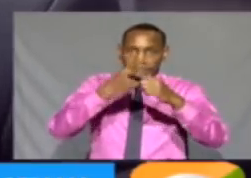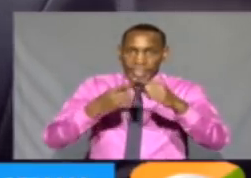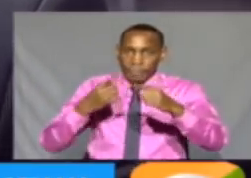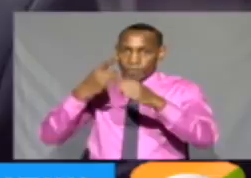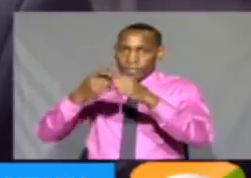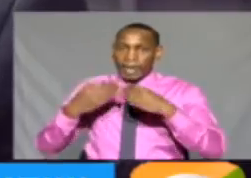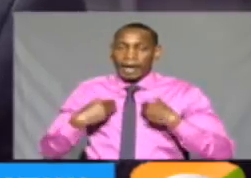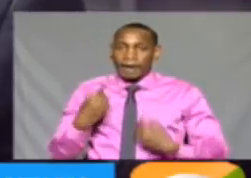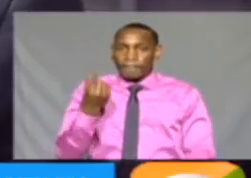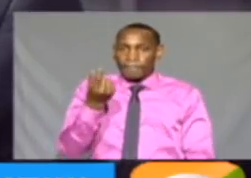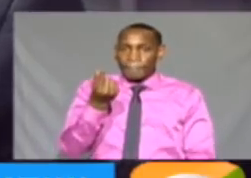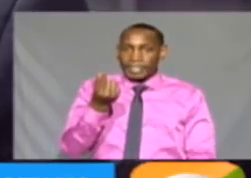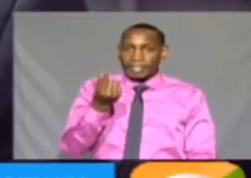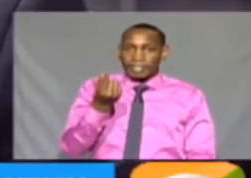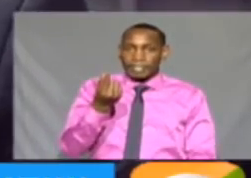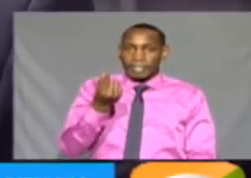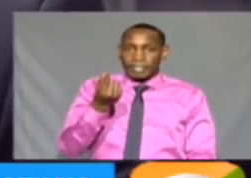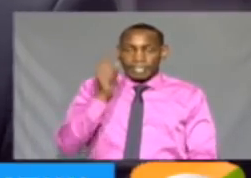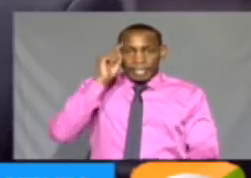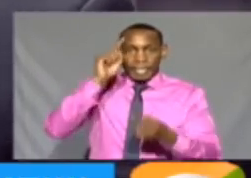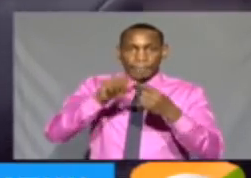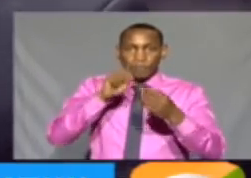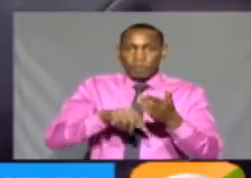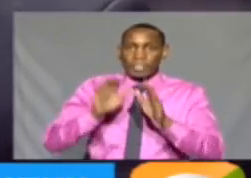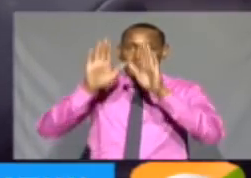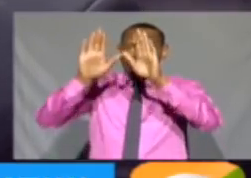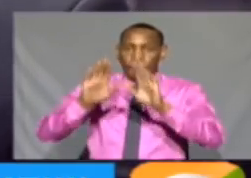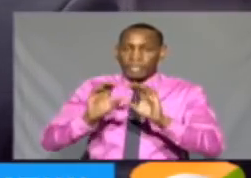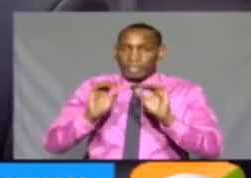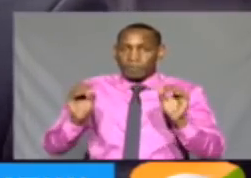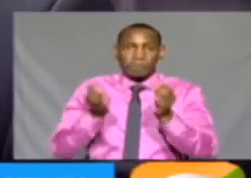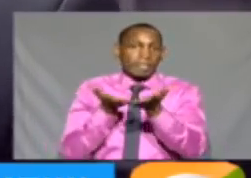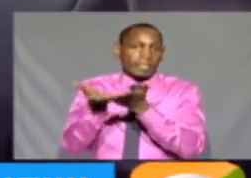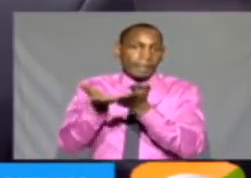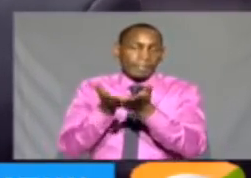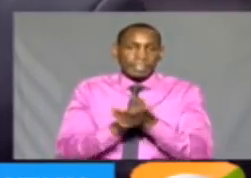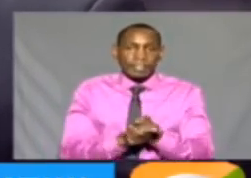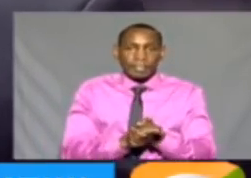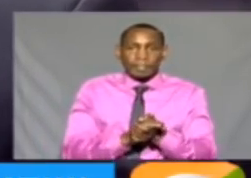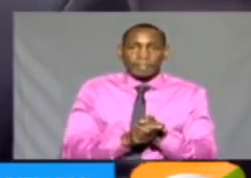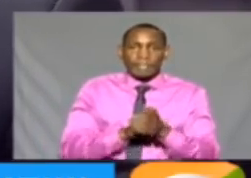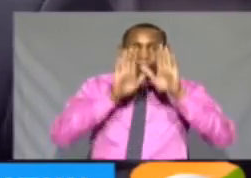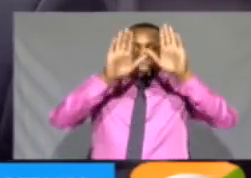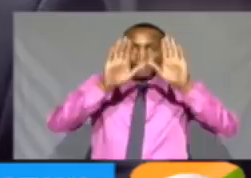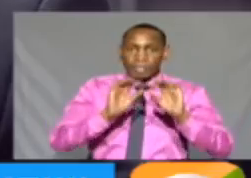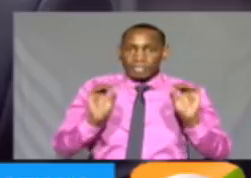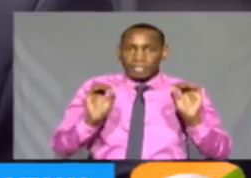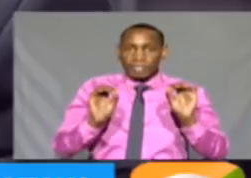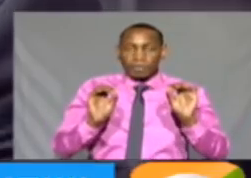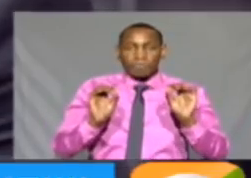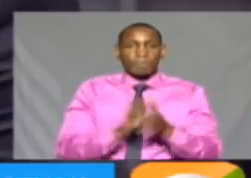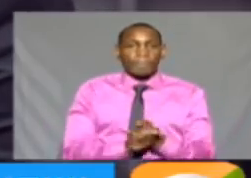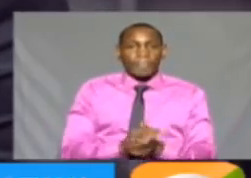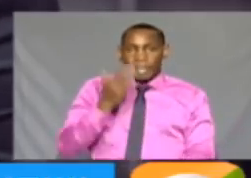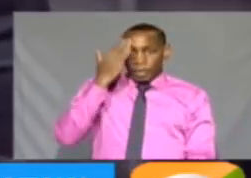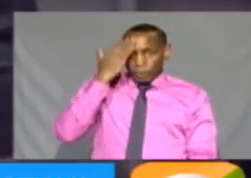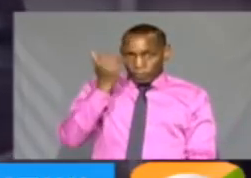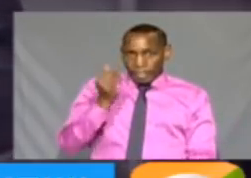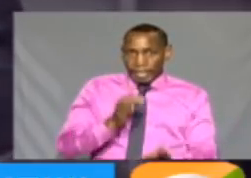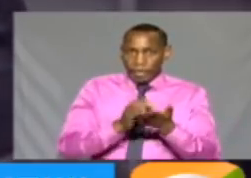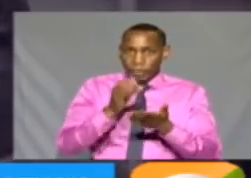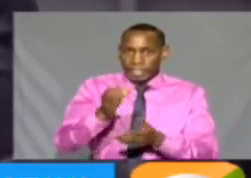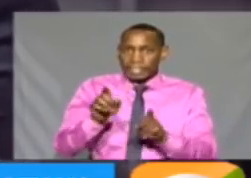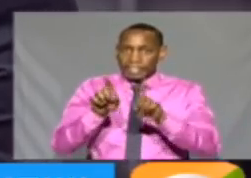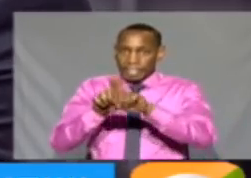money for what I would call non-essential services, non-essential functions. Why wouldn't you take this